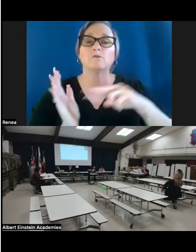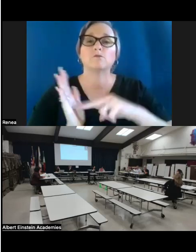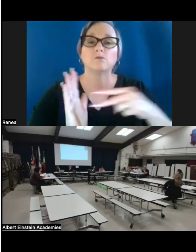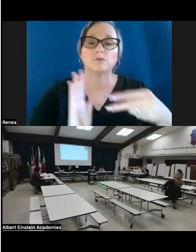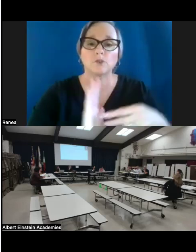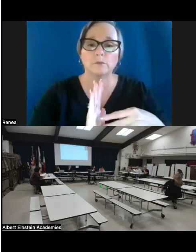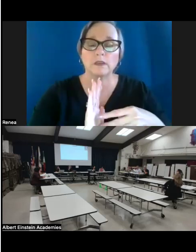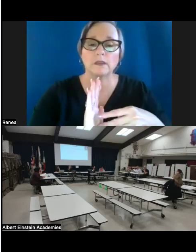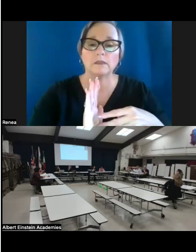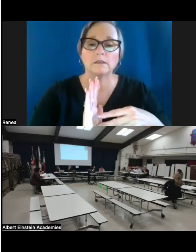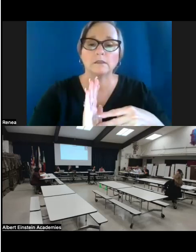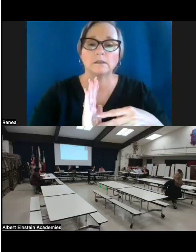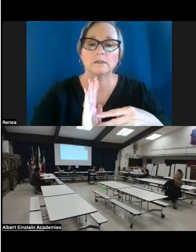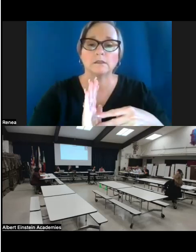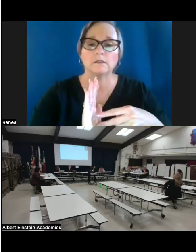input